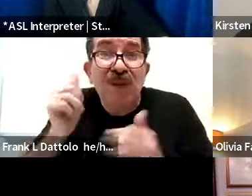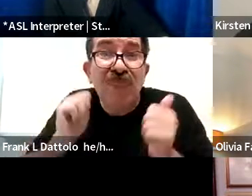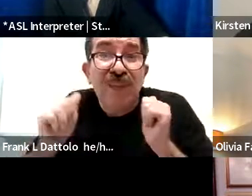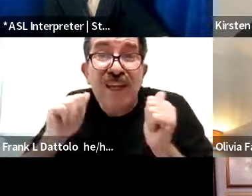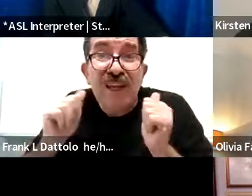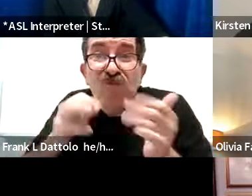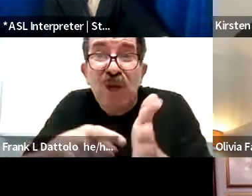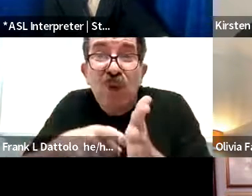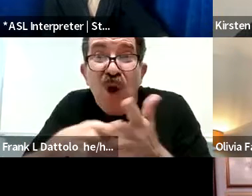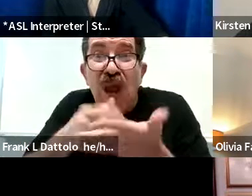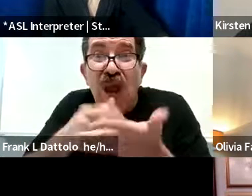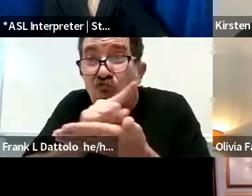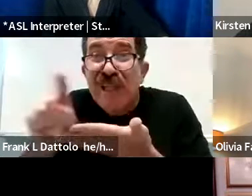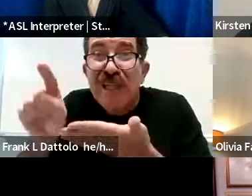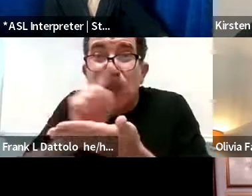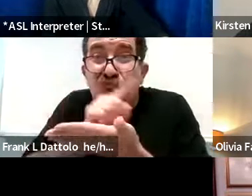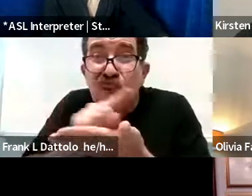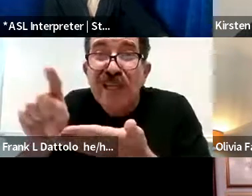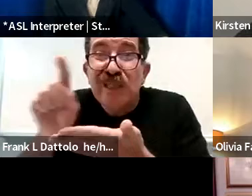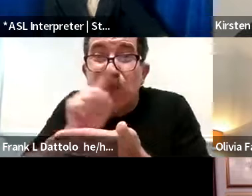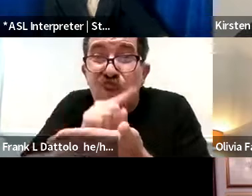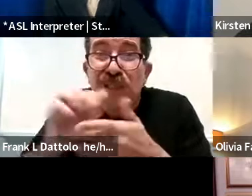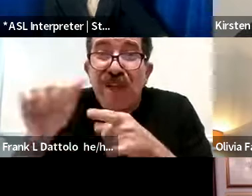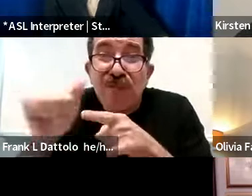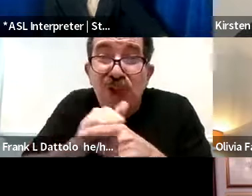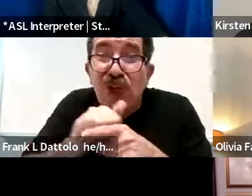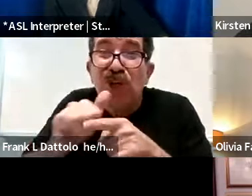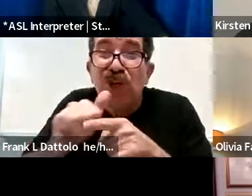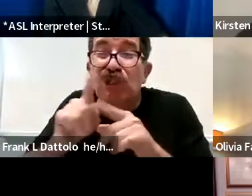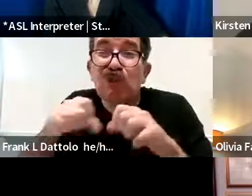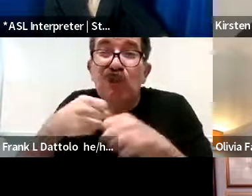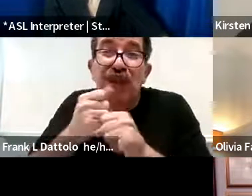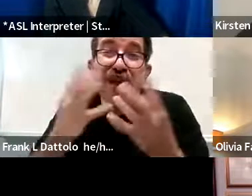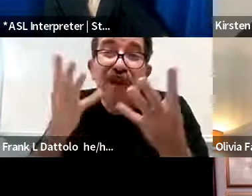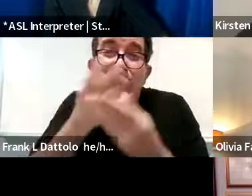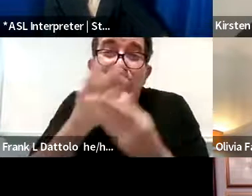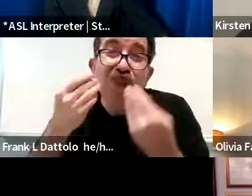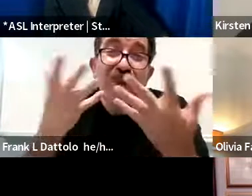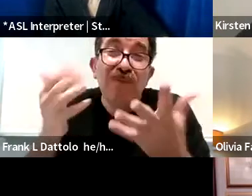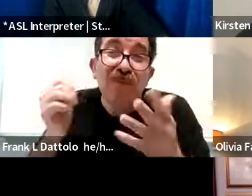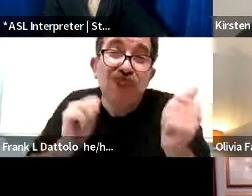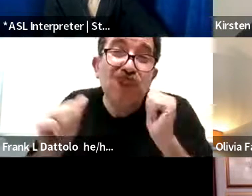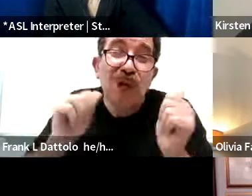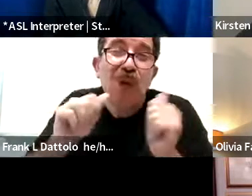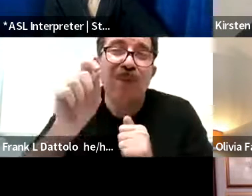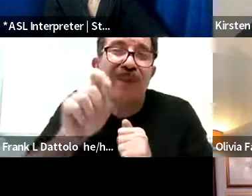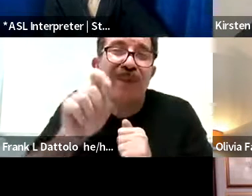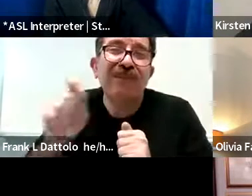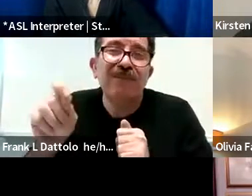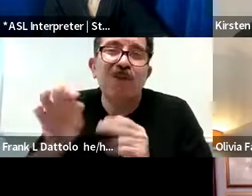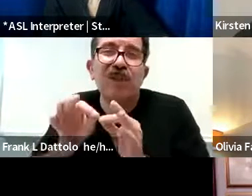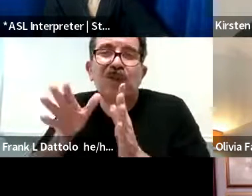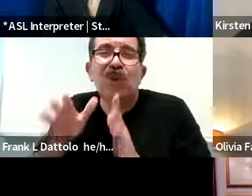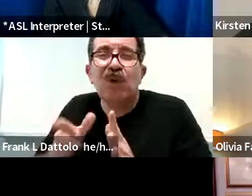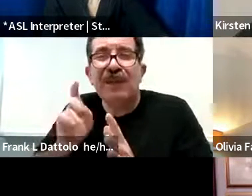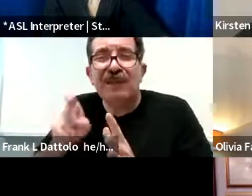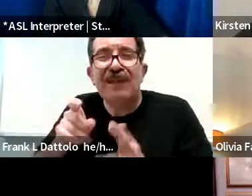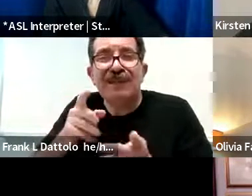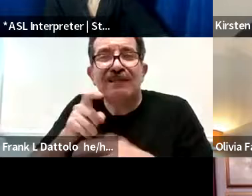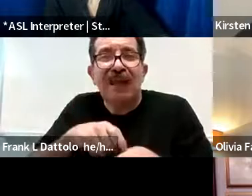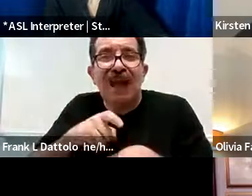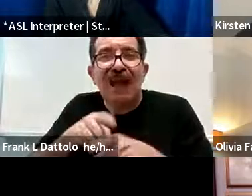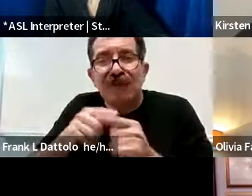translation from to ASL, and they work week after week practicing to make it beautiful